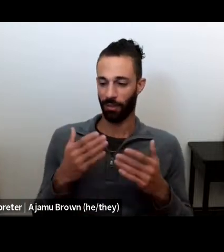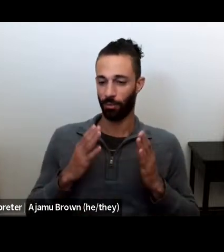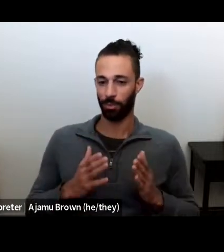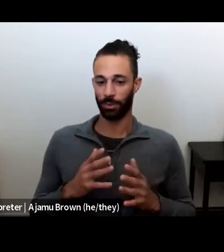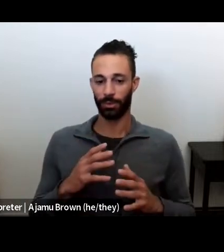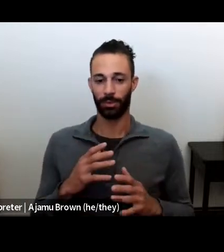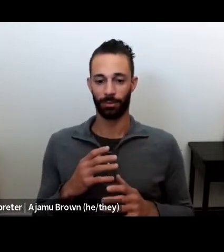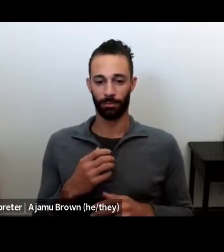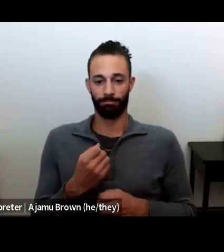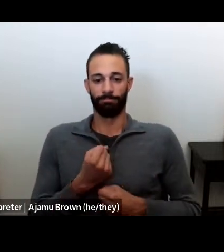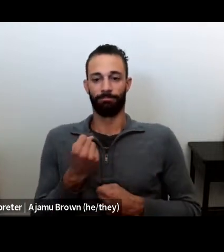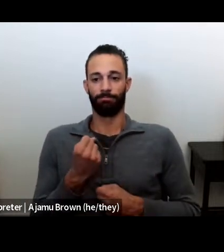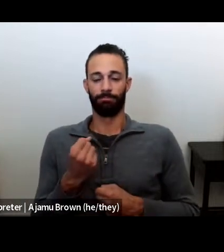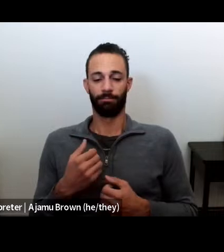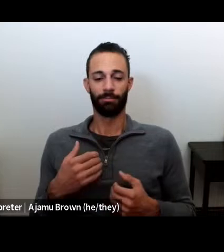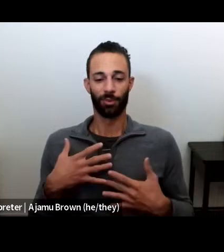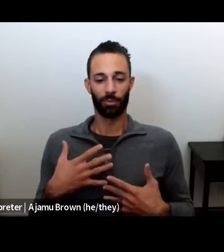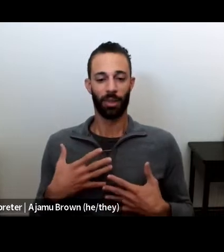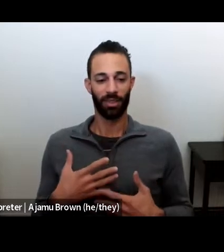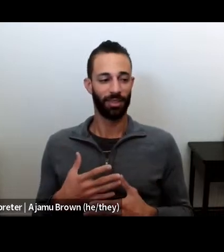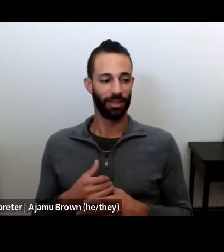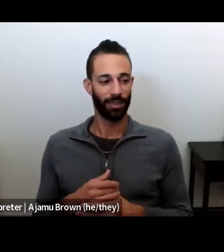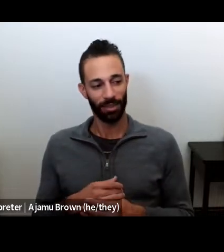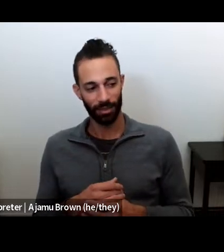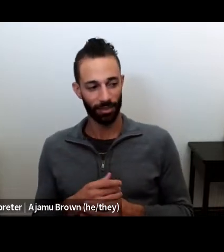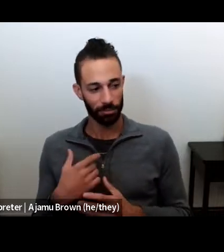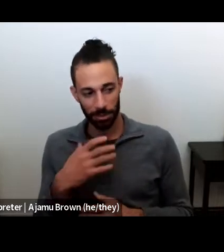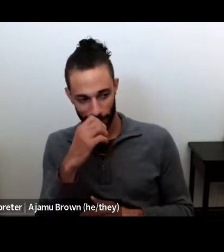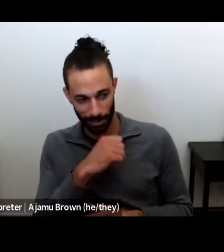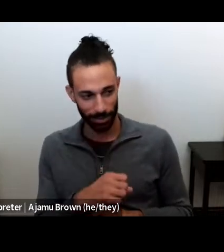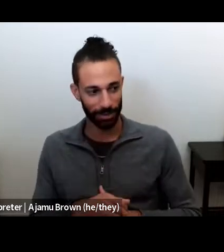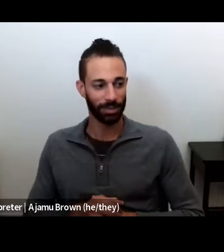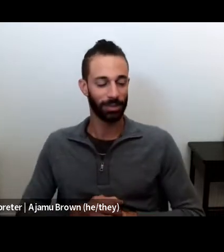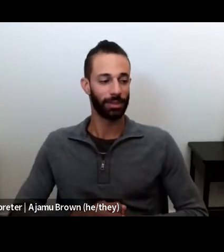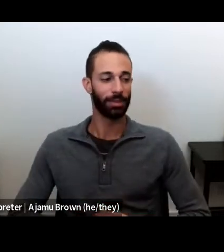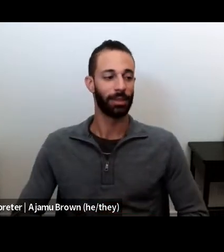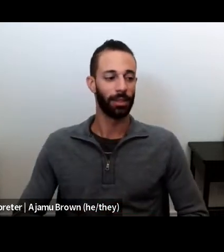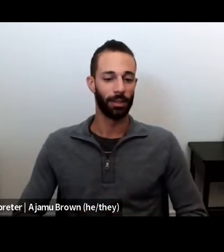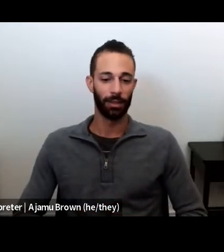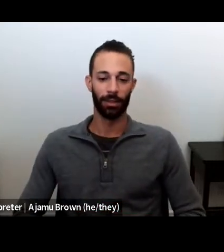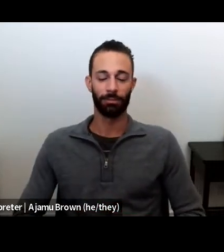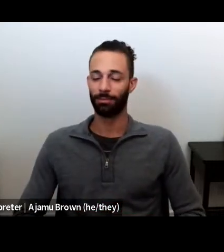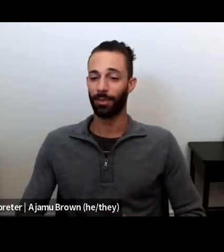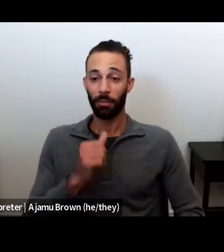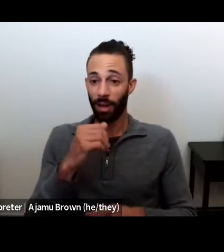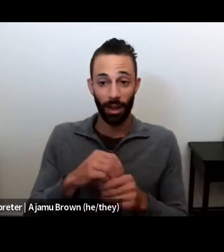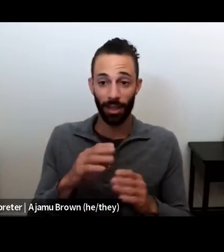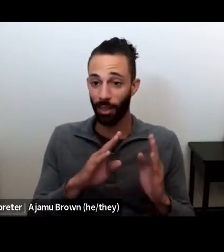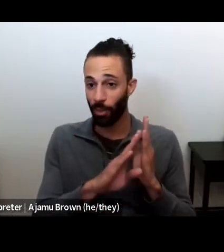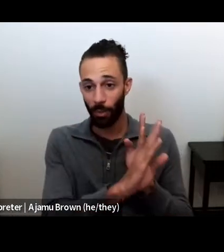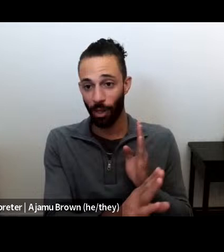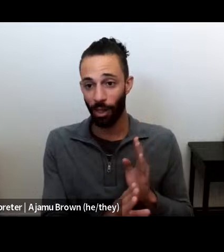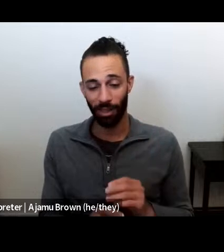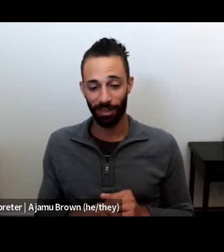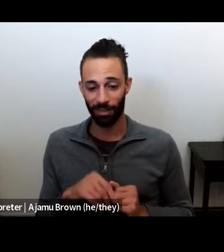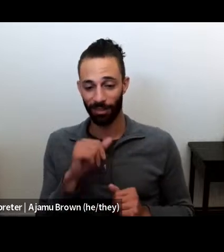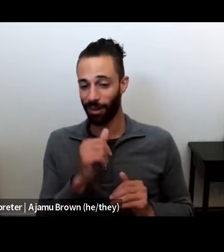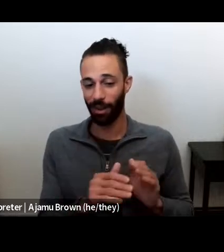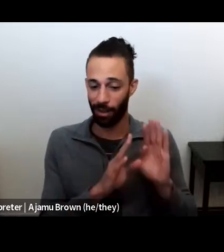No, I'm just feeling. I am not in the walls.